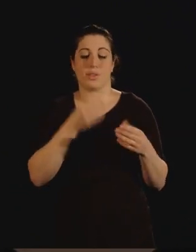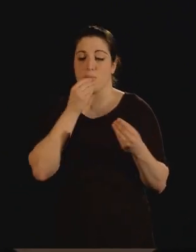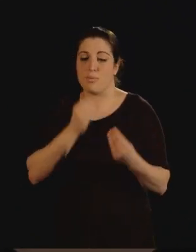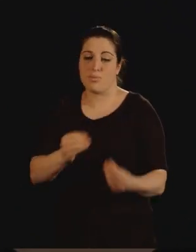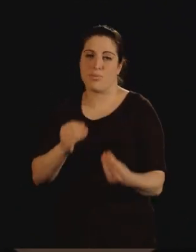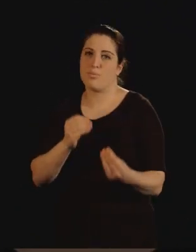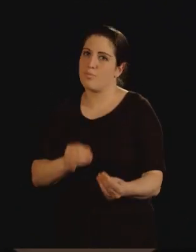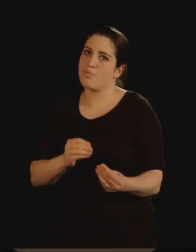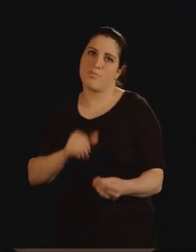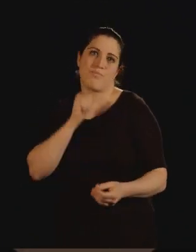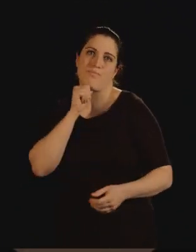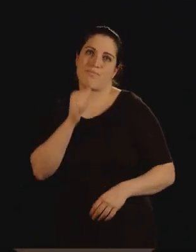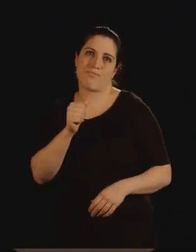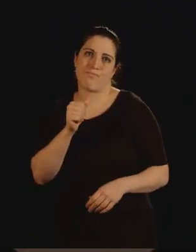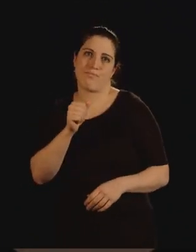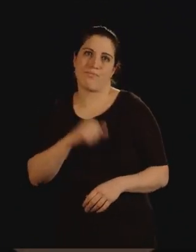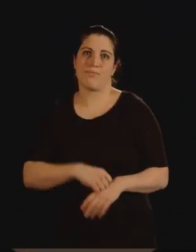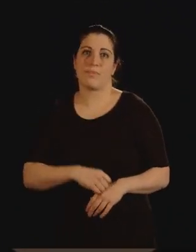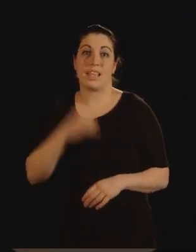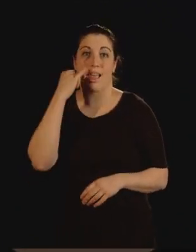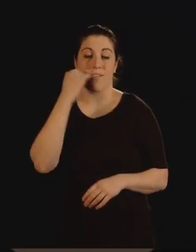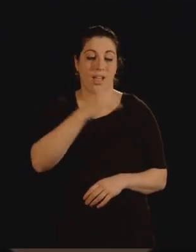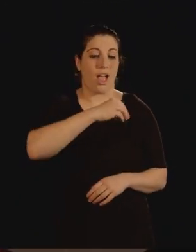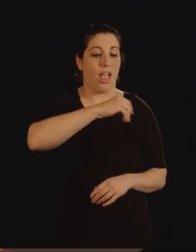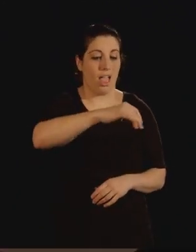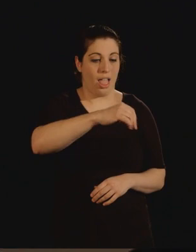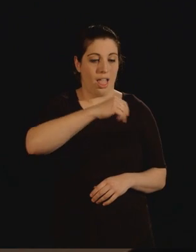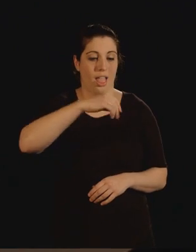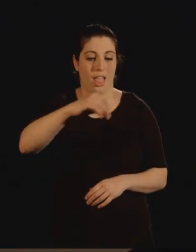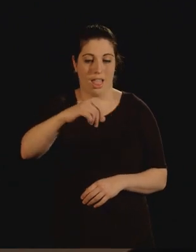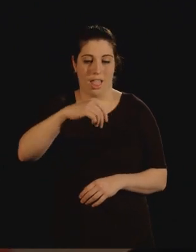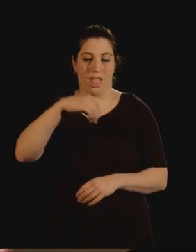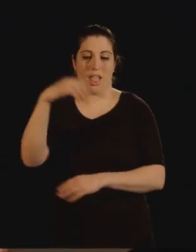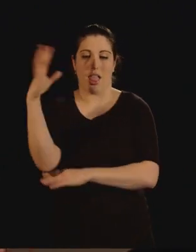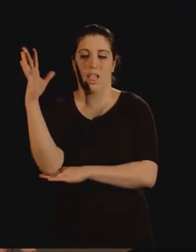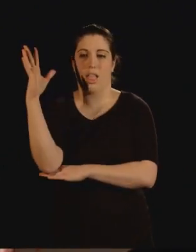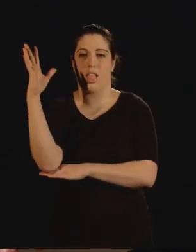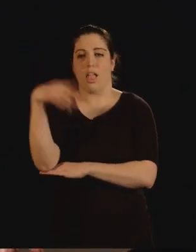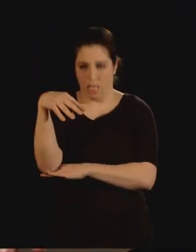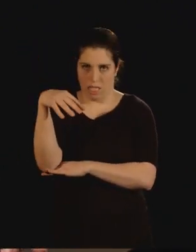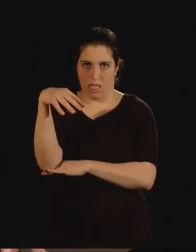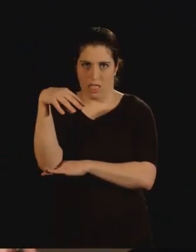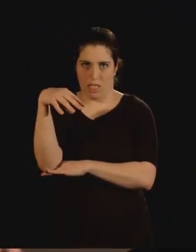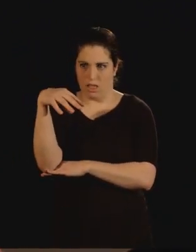grandma's ashes on your favorite plant and you will certainly kill it.